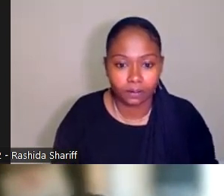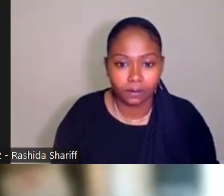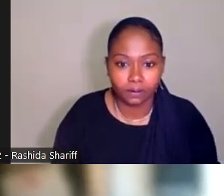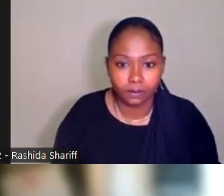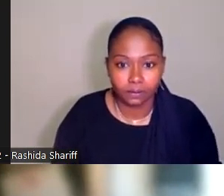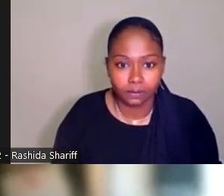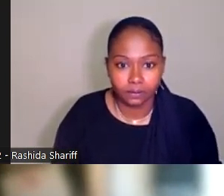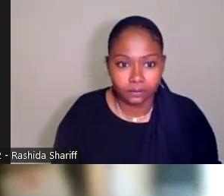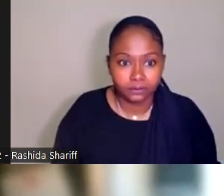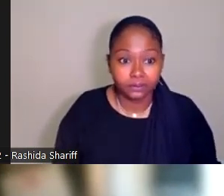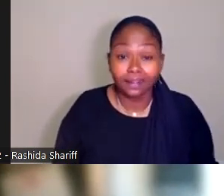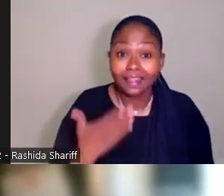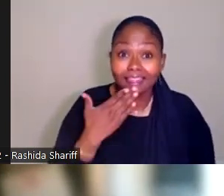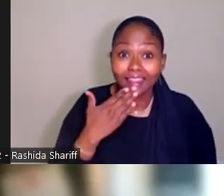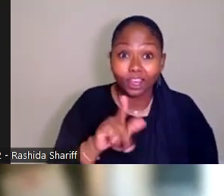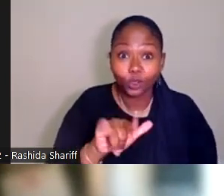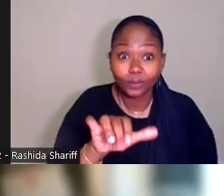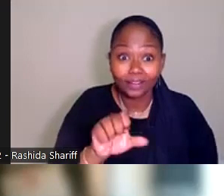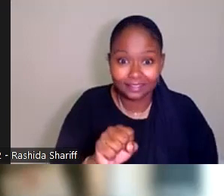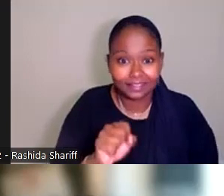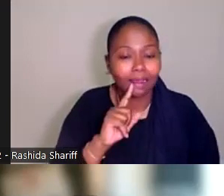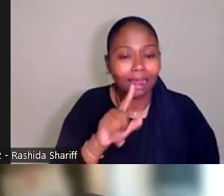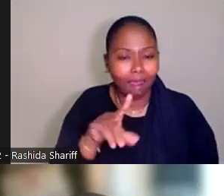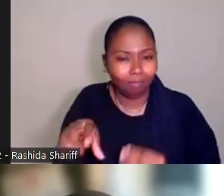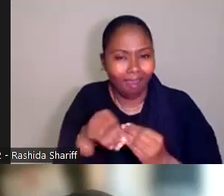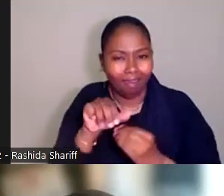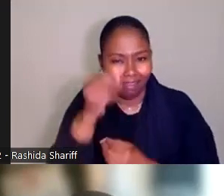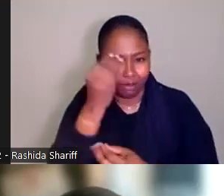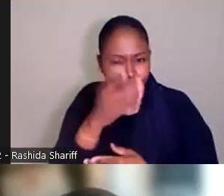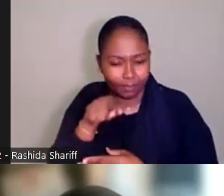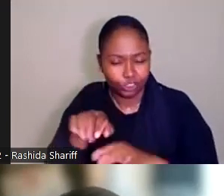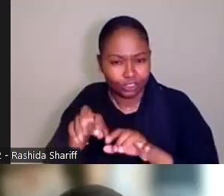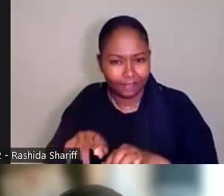Thank you, Lisa. I went ahead and put the information in the chat for you.